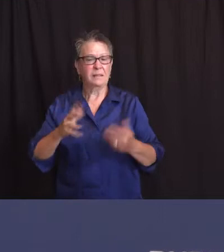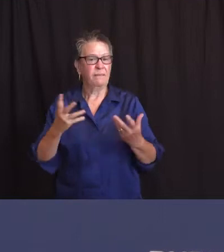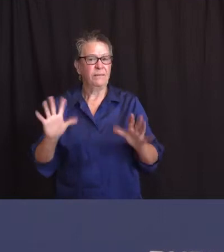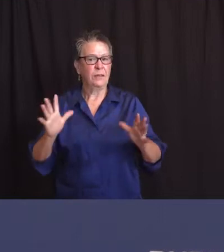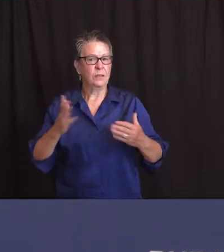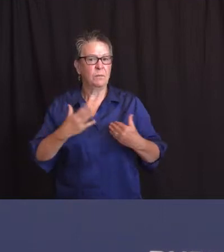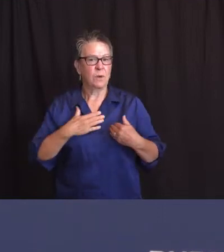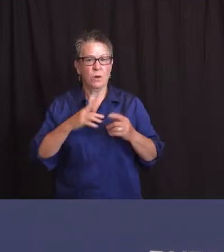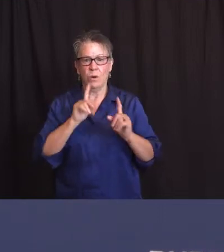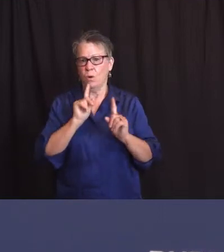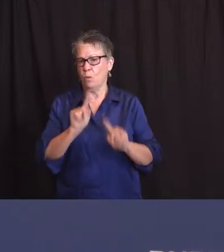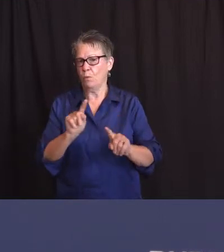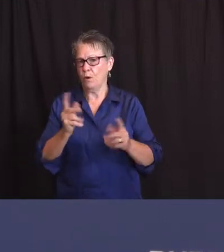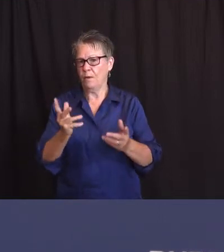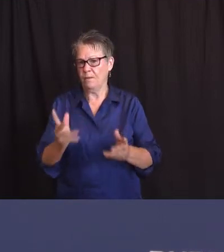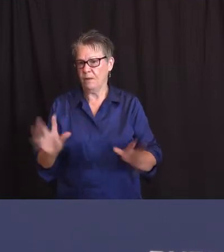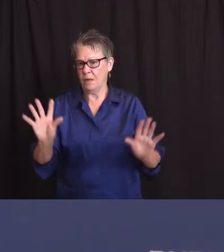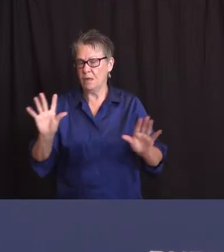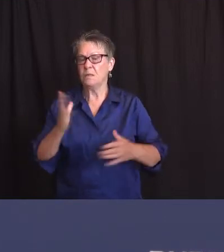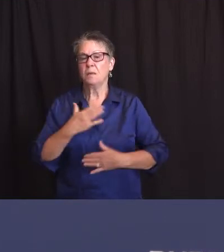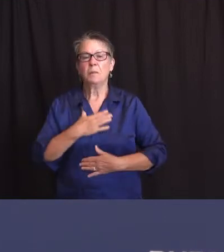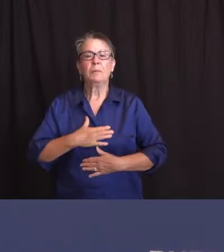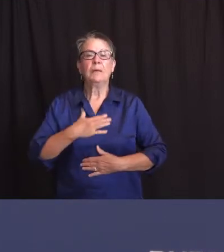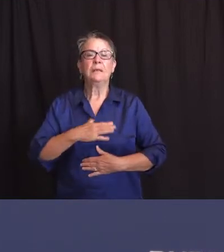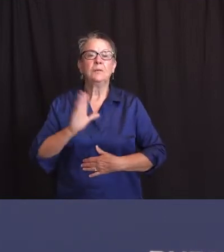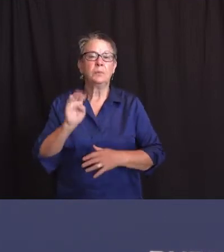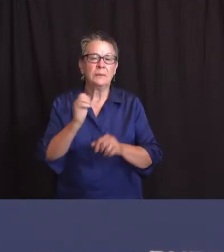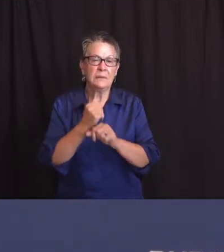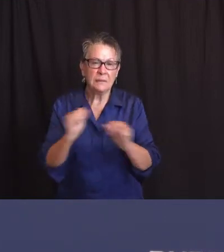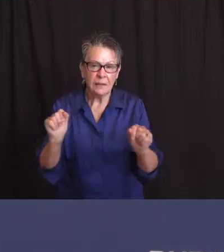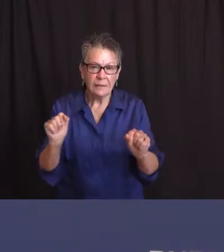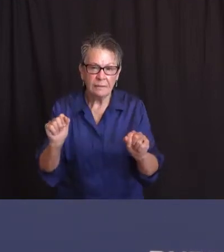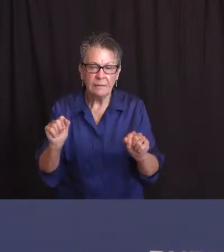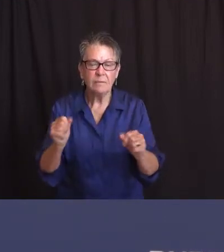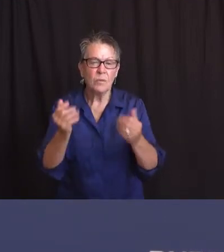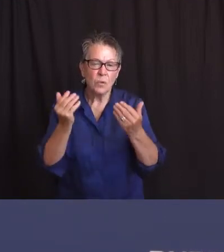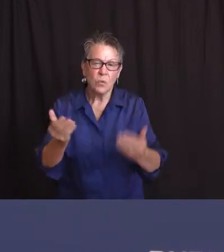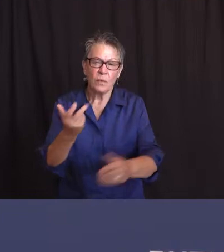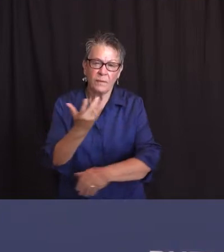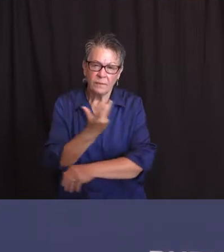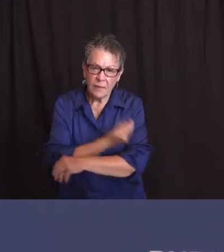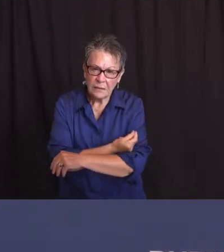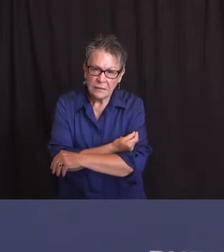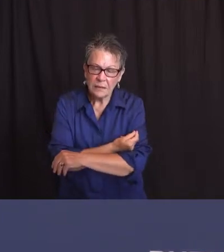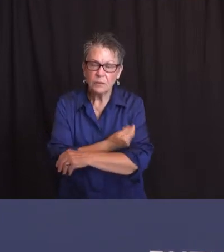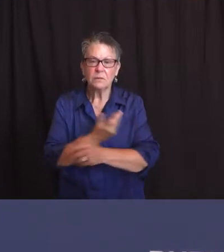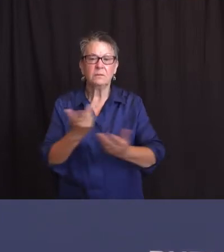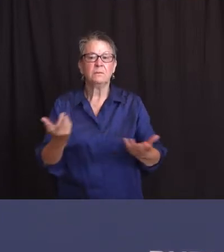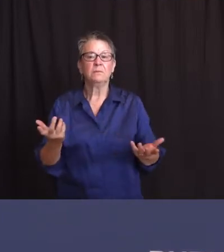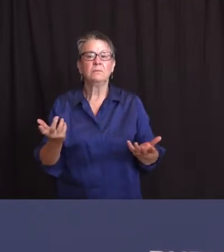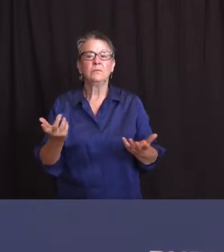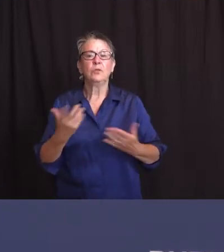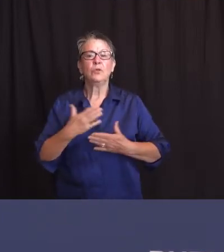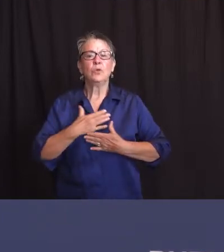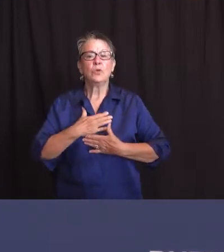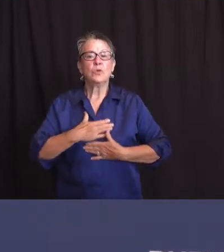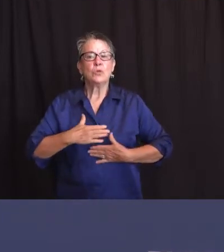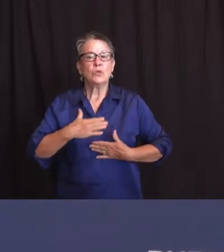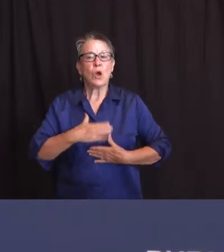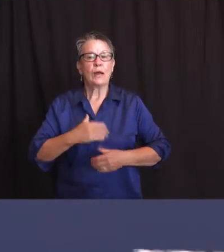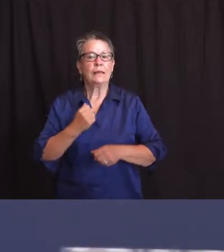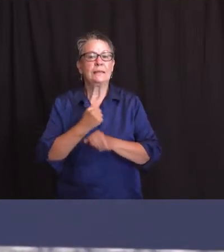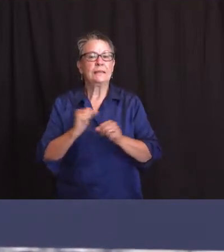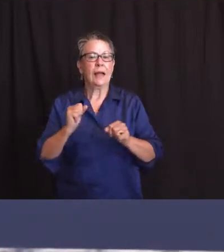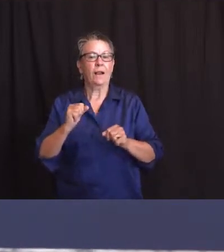and let's get vaccinated to protect ourselves, our families, our friends, our children, and enjoy a safe, healthy summer. Thank